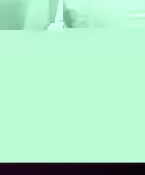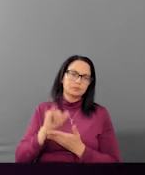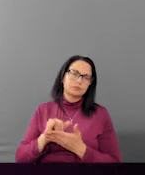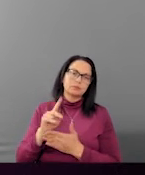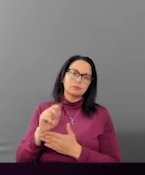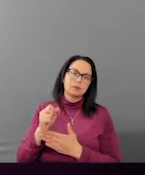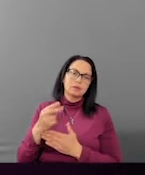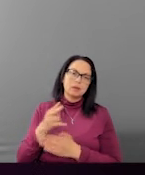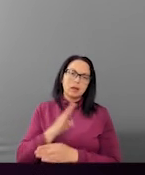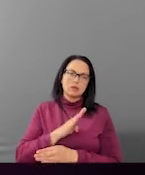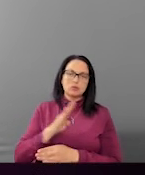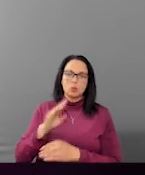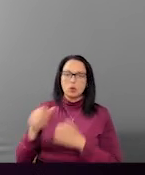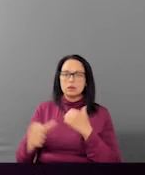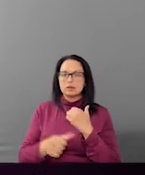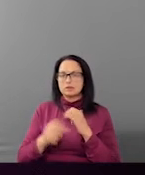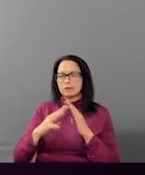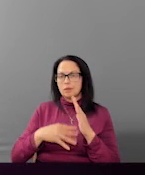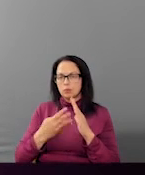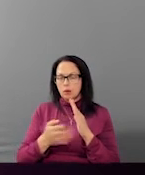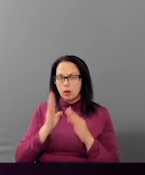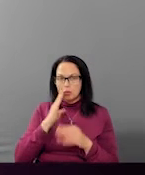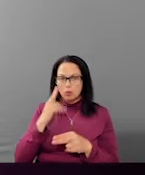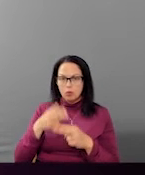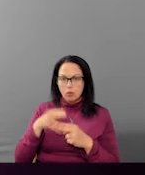create a subgraph. I'm going to call this